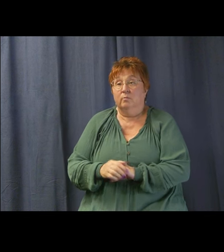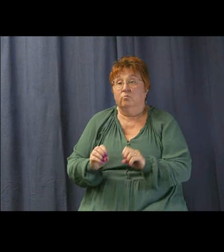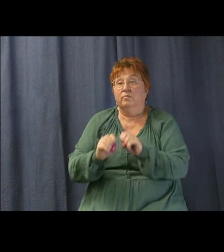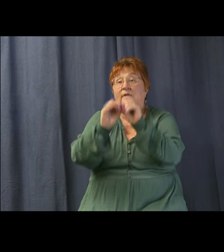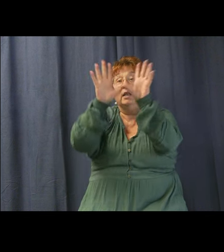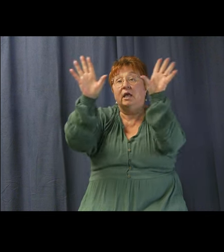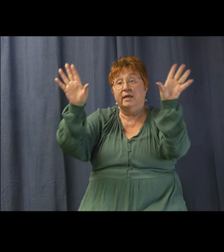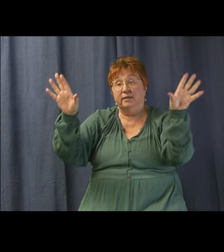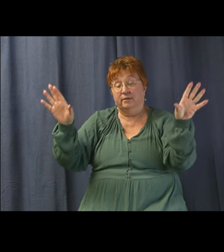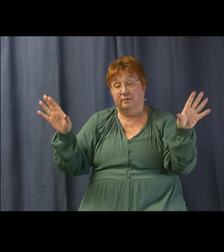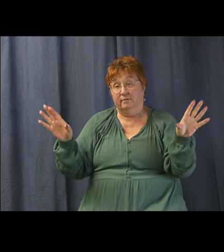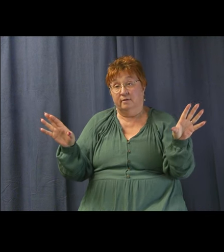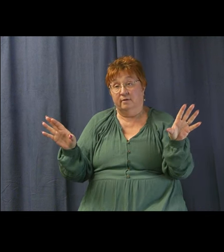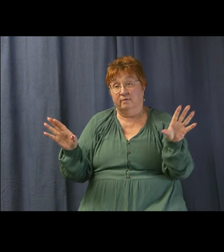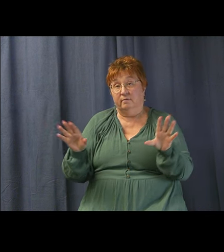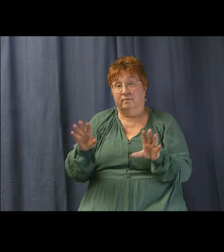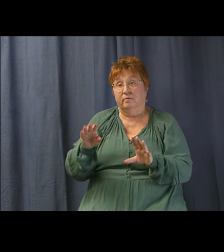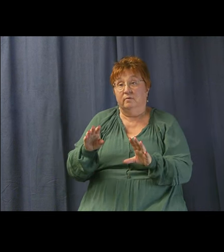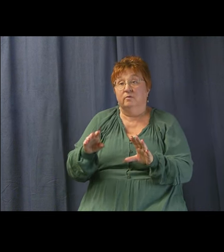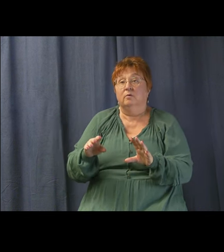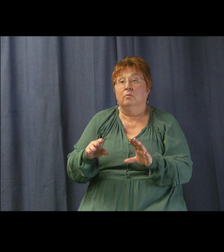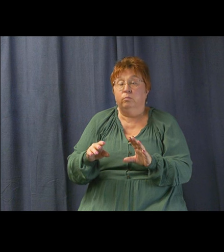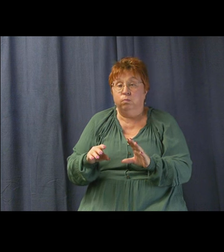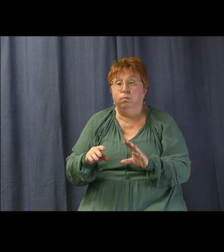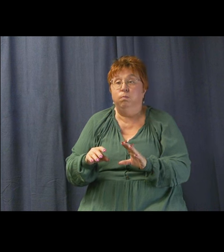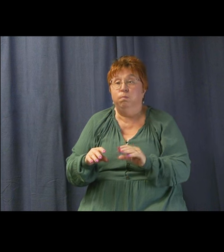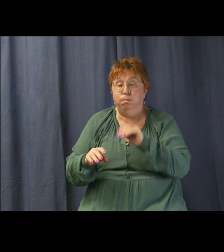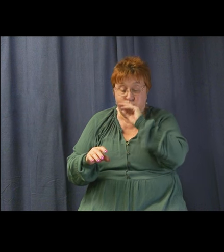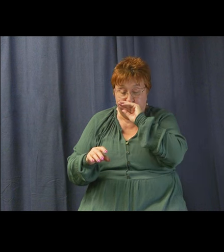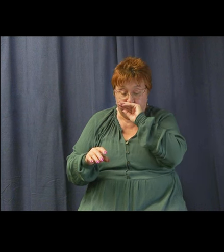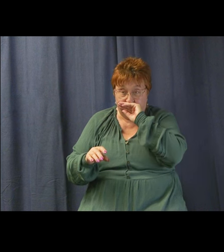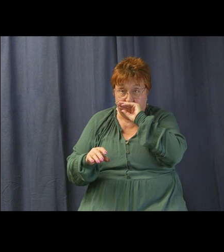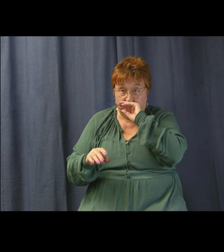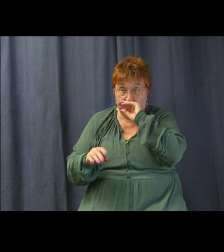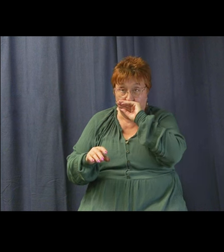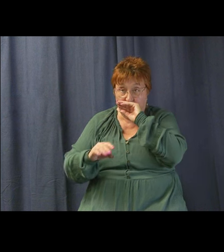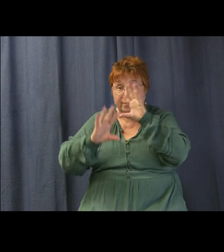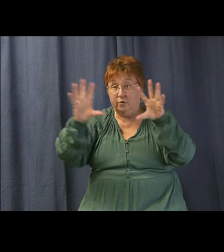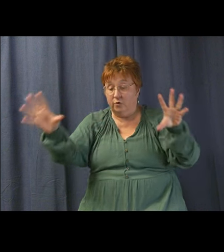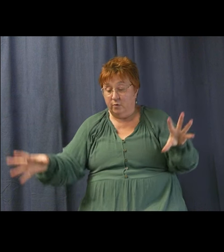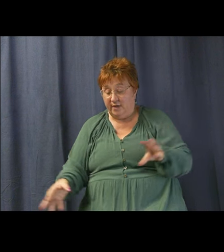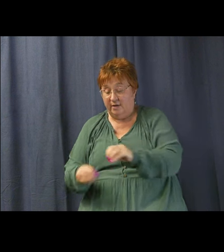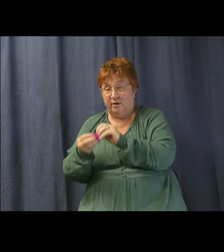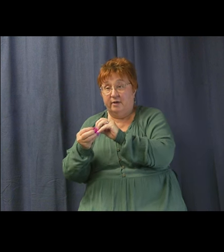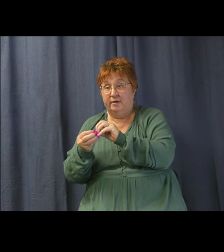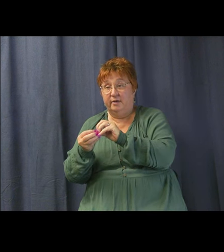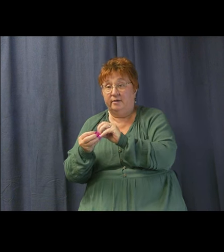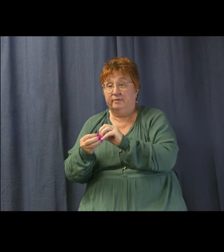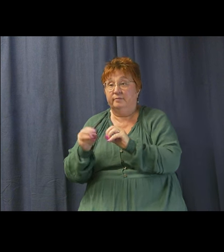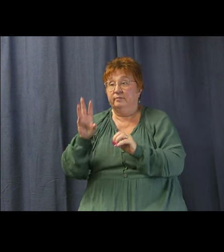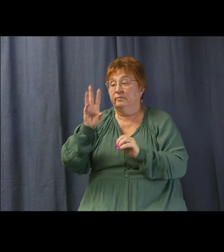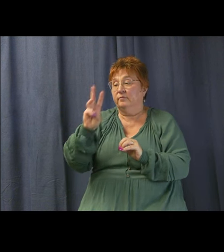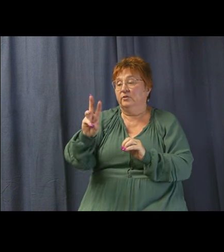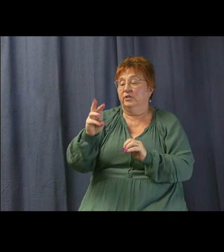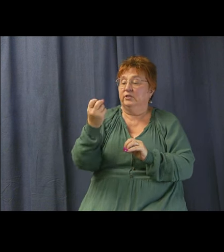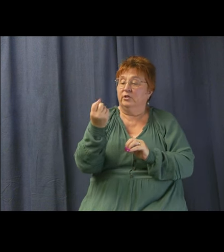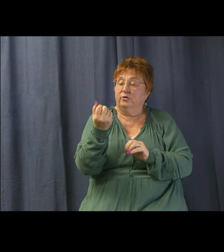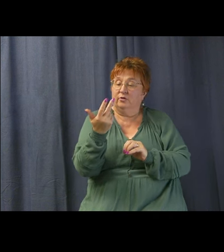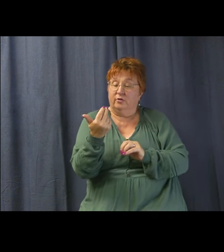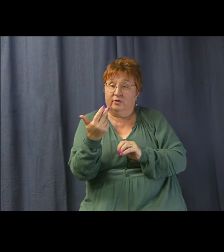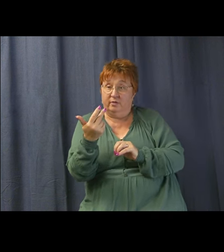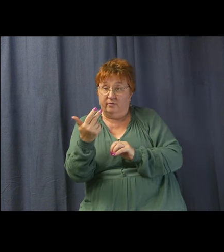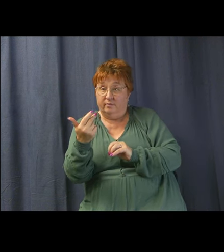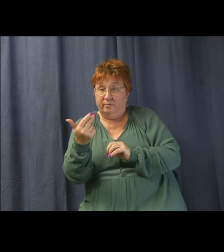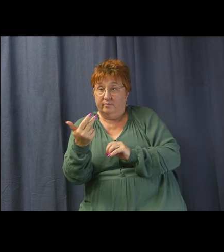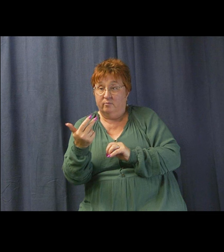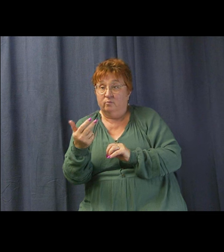light 5, 1, 6, and 2, you add these together, the light is 613. And we know